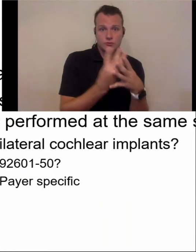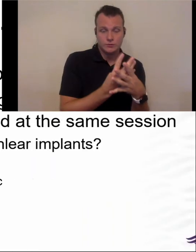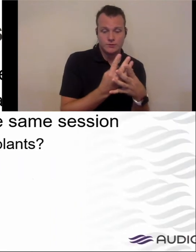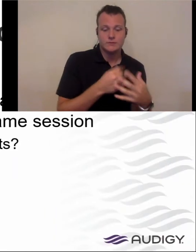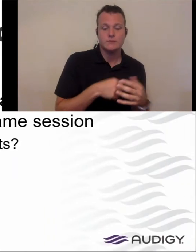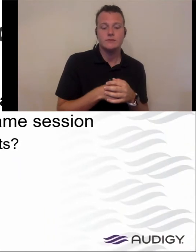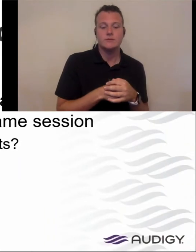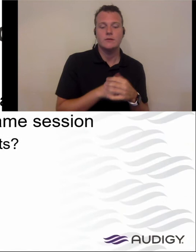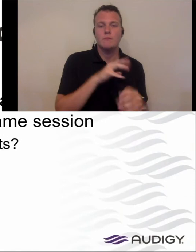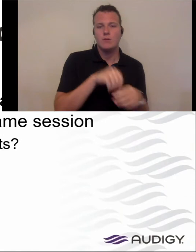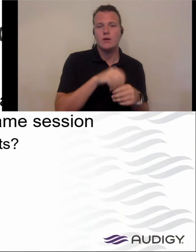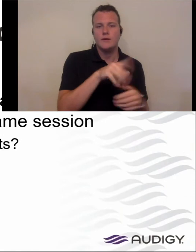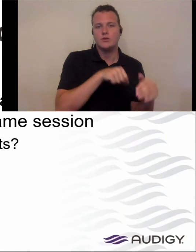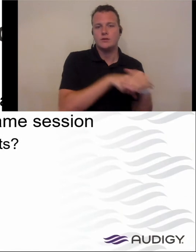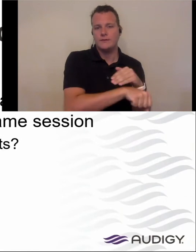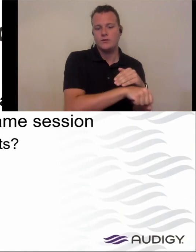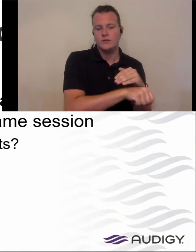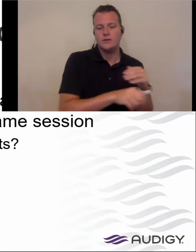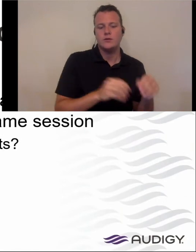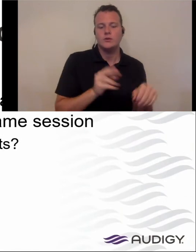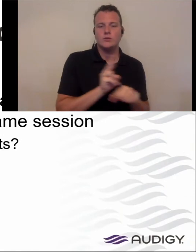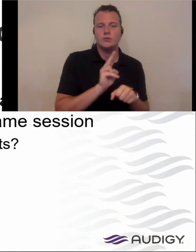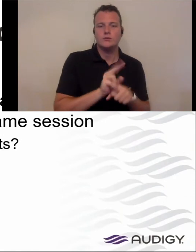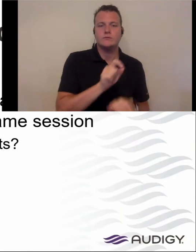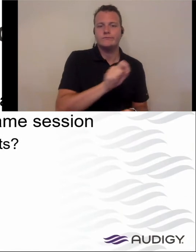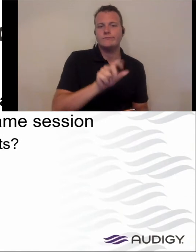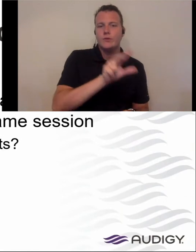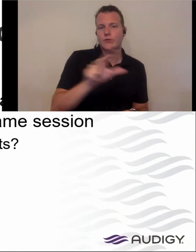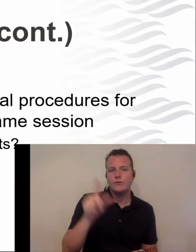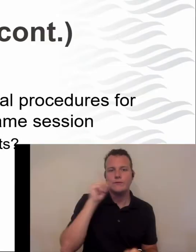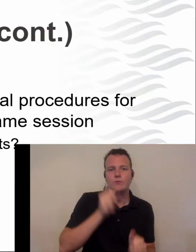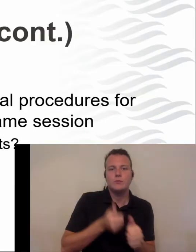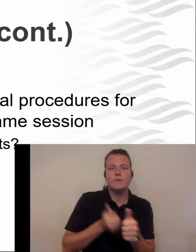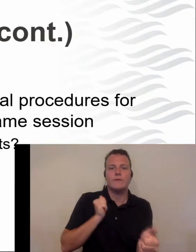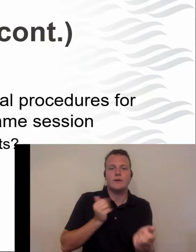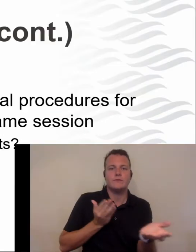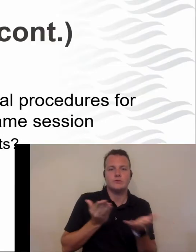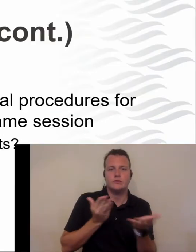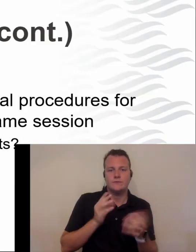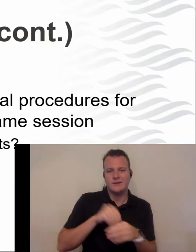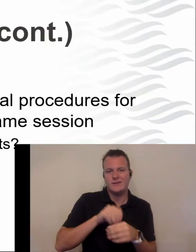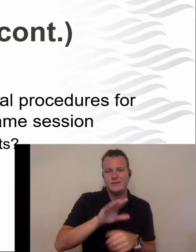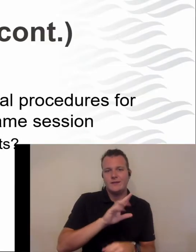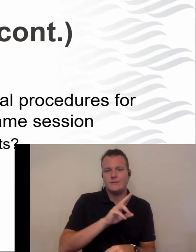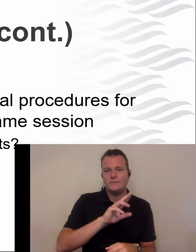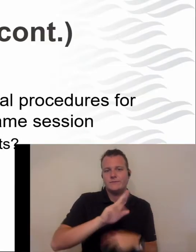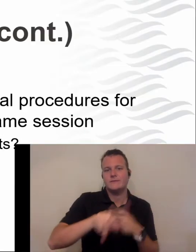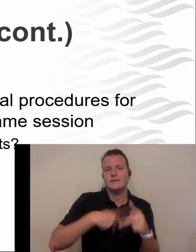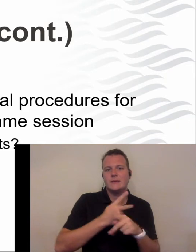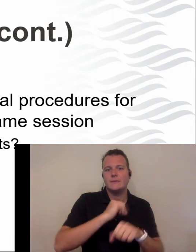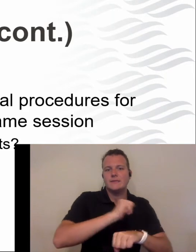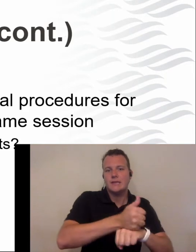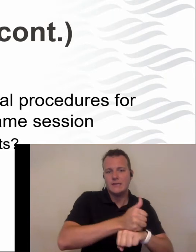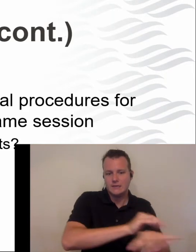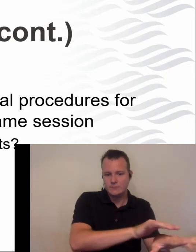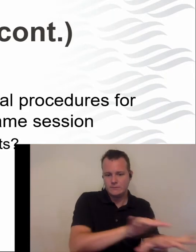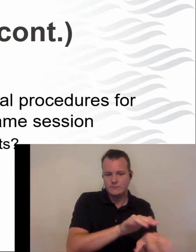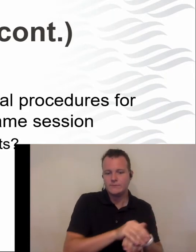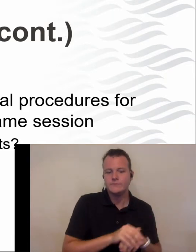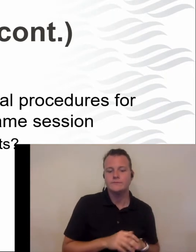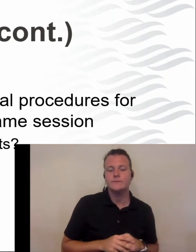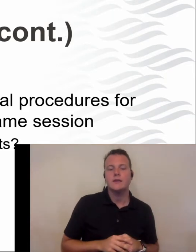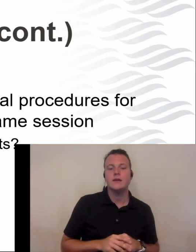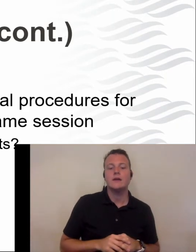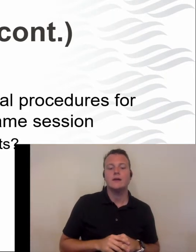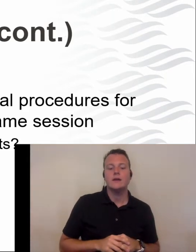the 33 preventative service if you're in that kind of setting. There is the 50 modifier for